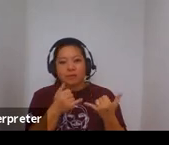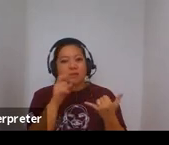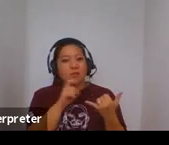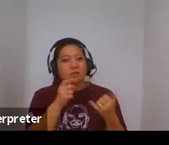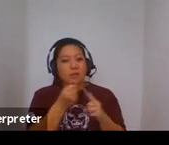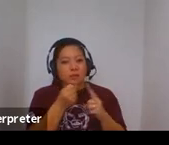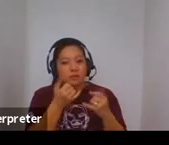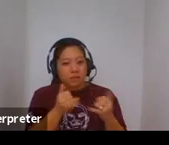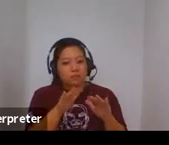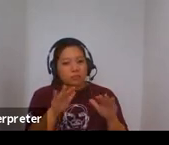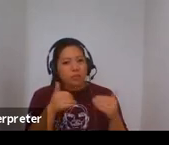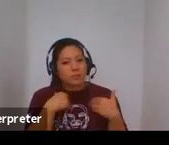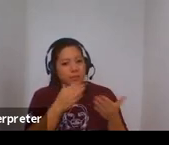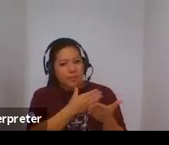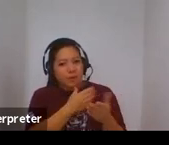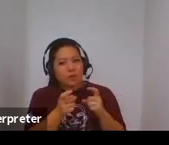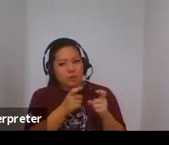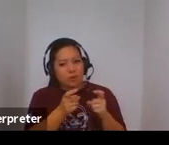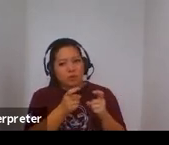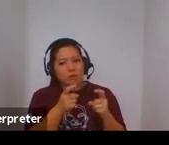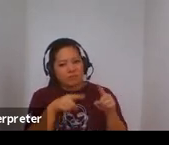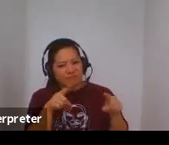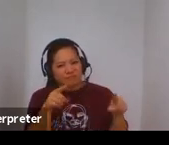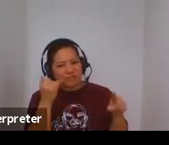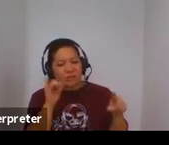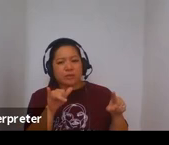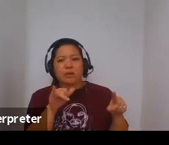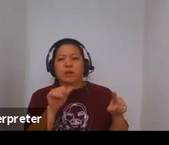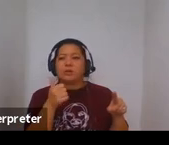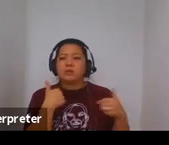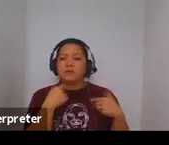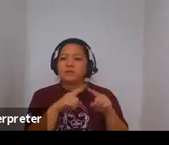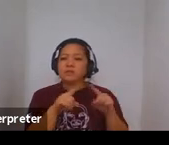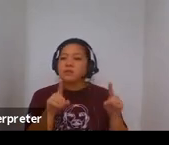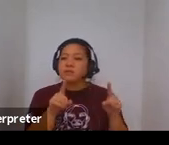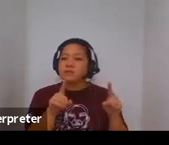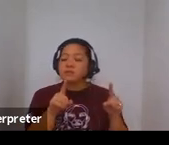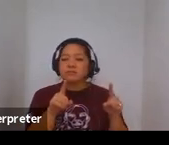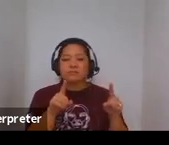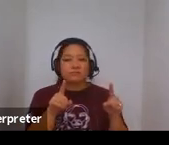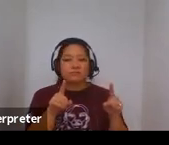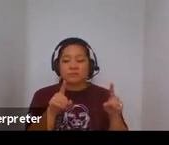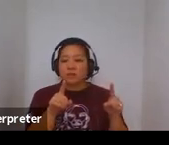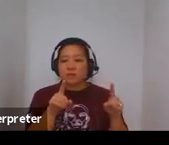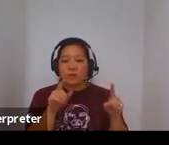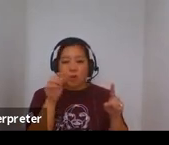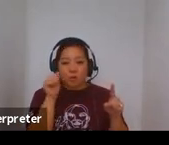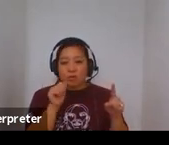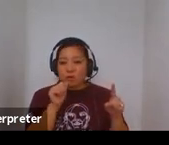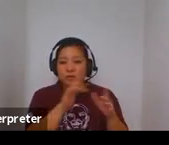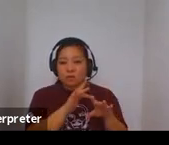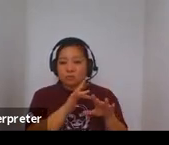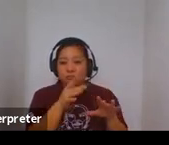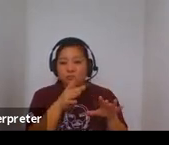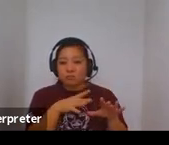abuse can be a power and control dynamic. We know there's also different forms of pedophilia that are related. You know, there's been